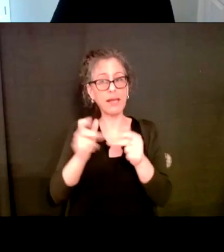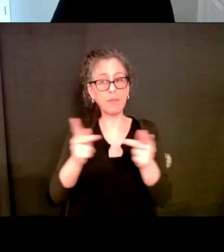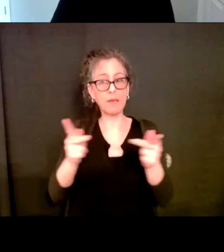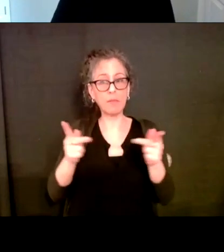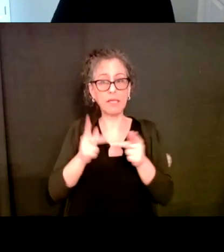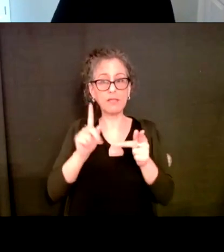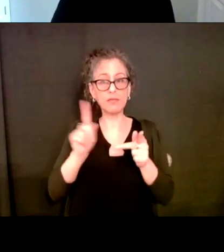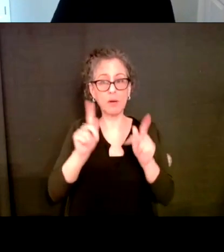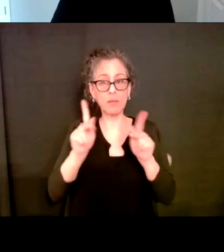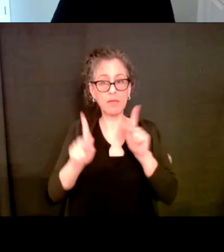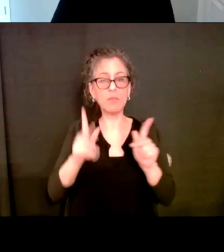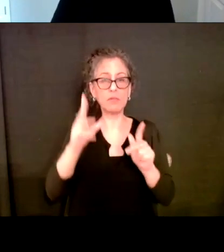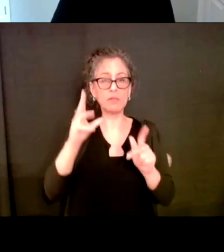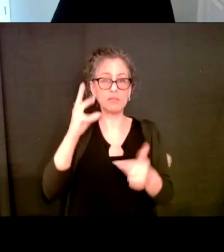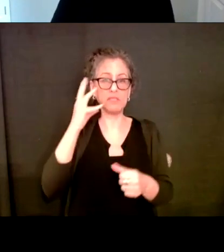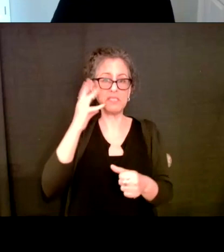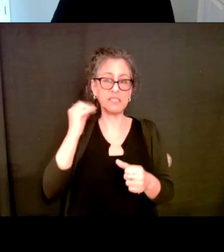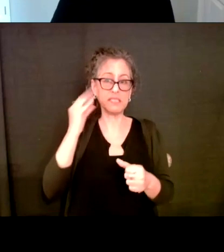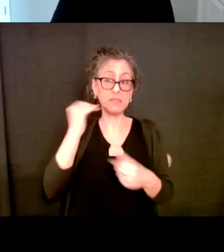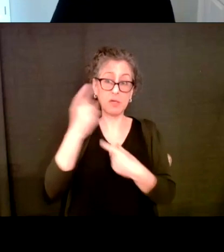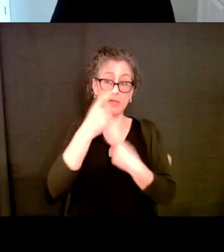people have been victimized.